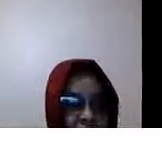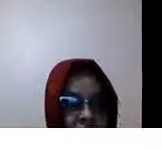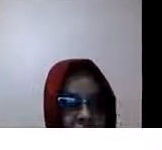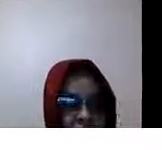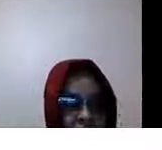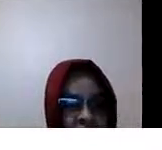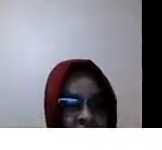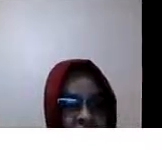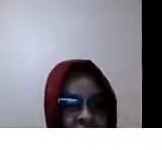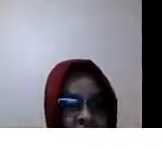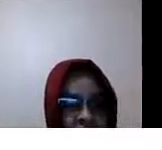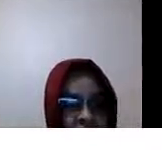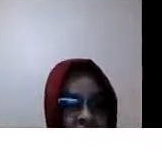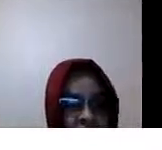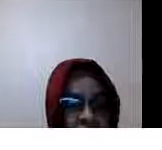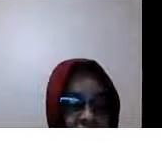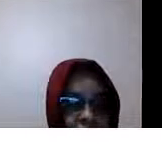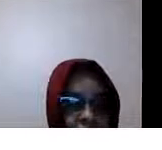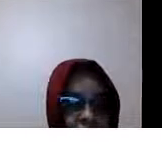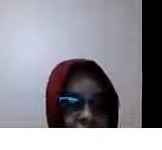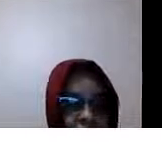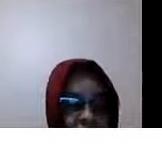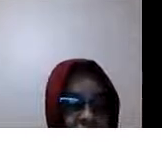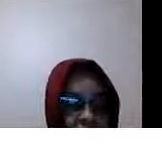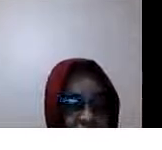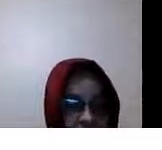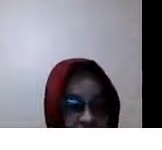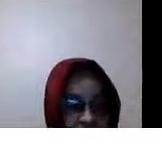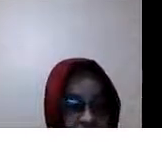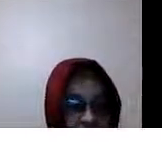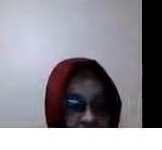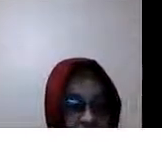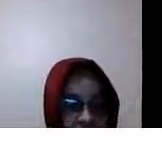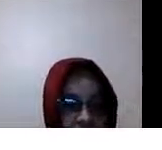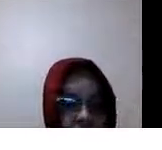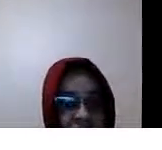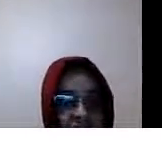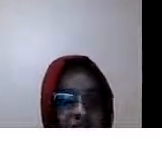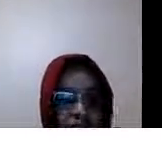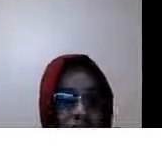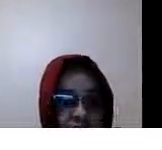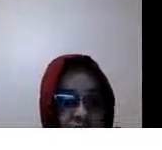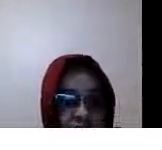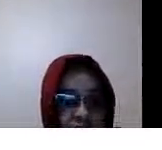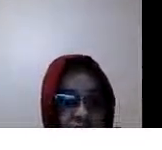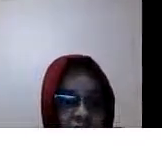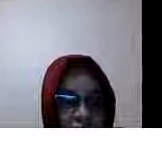are adult between the age between 18 to 59 years